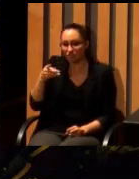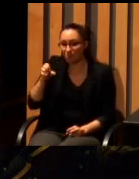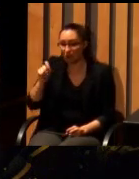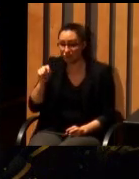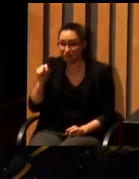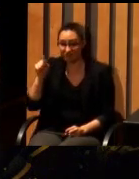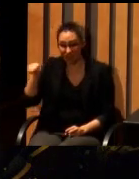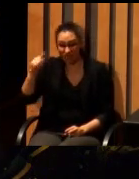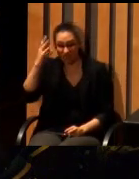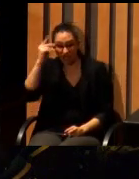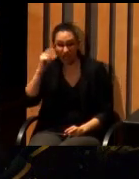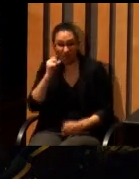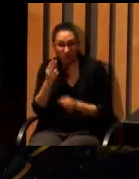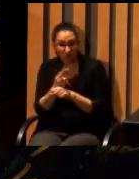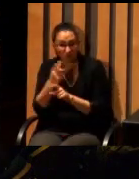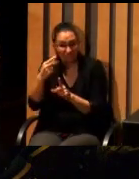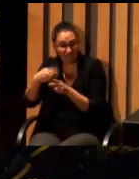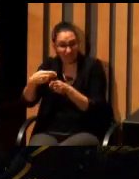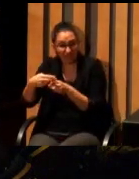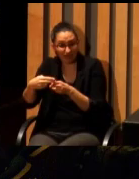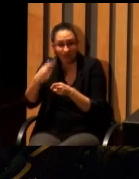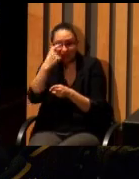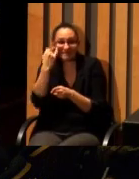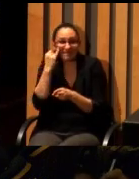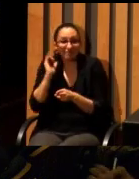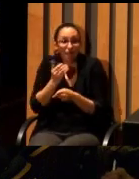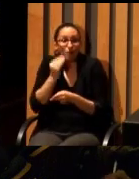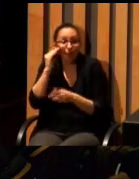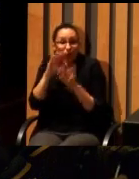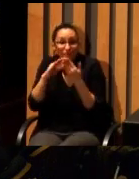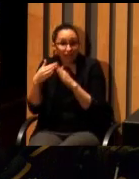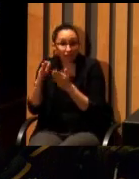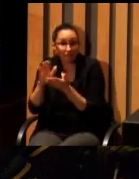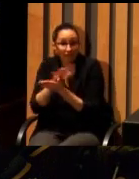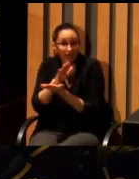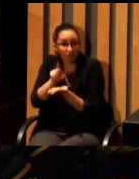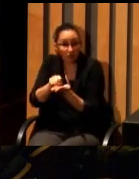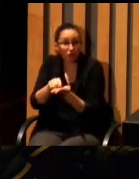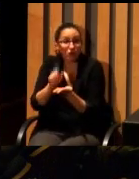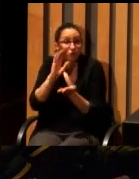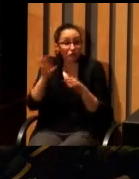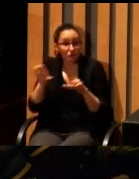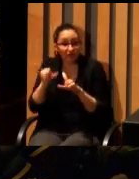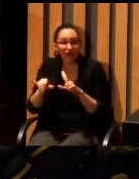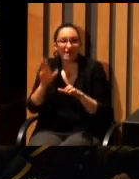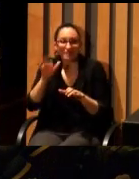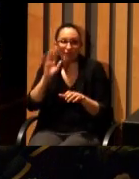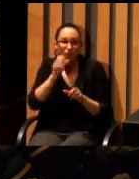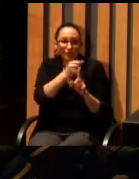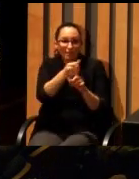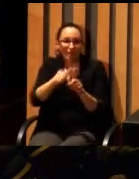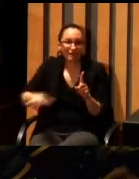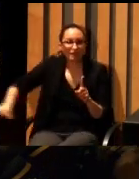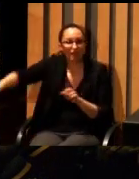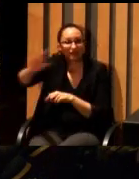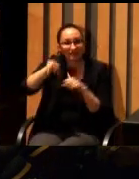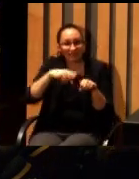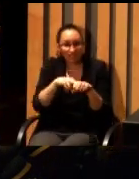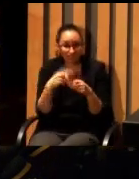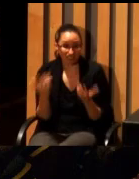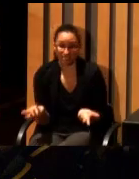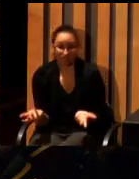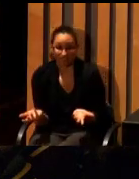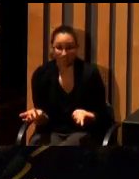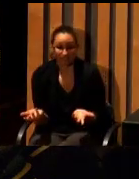using the name? Because if the hometown paper did that, I believe that would spread to print and then television media, and eventually the league would